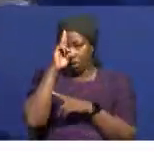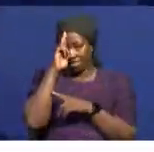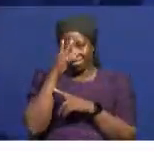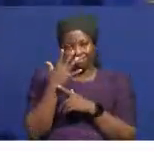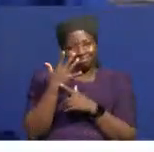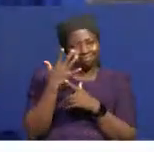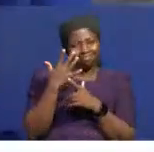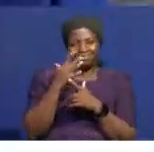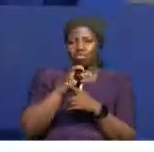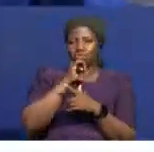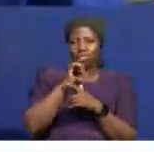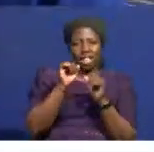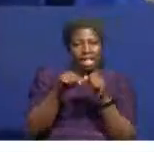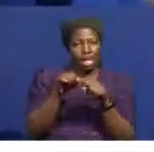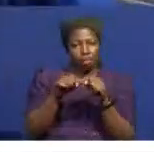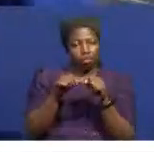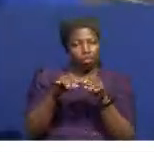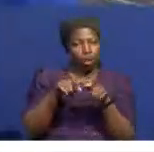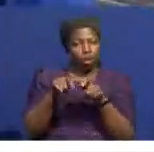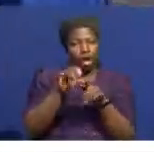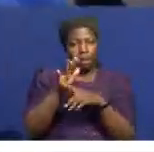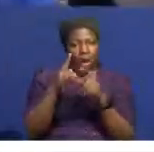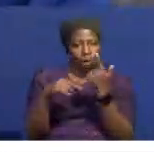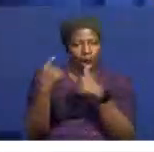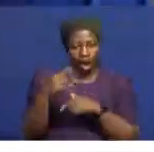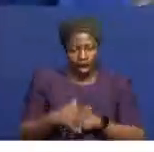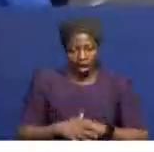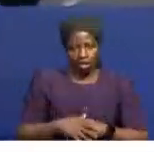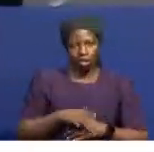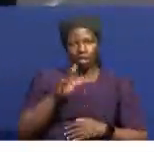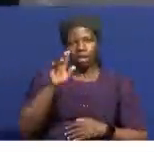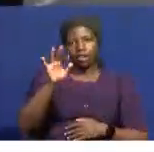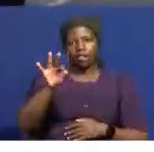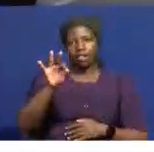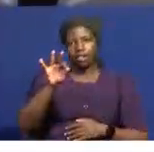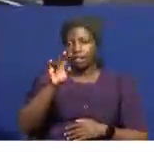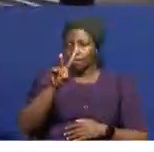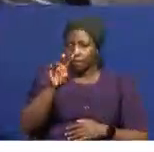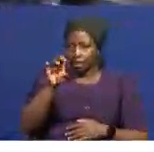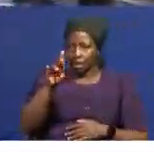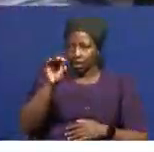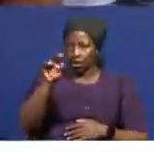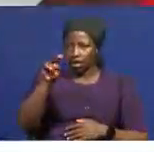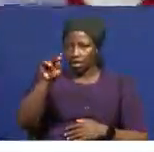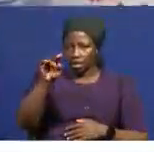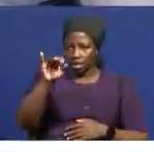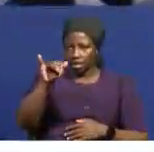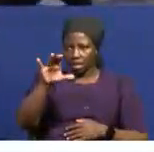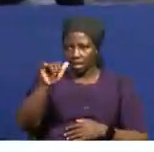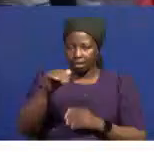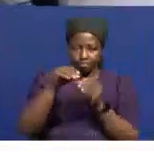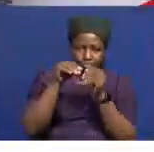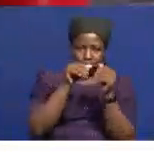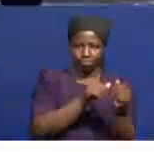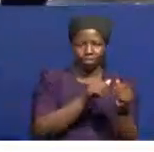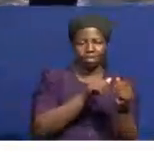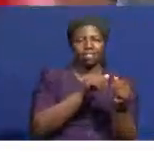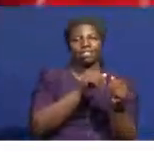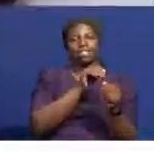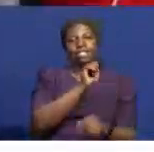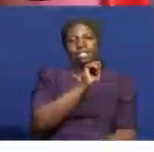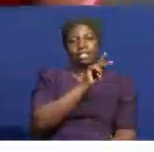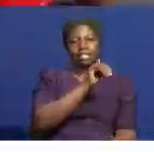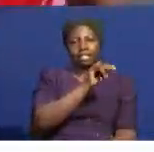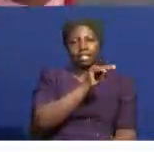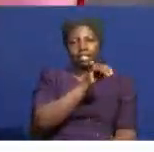a convincing victory. KDF's Veronica Mbithe humbled Lancer Akinyi on points in the women's 51kg category,